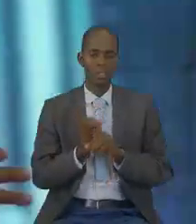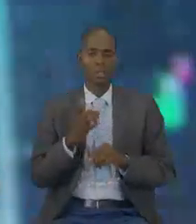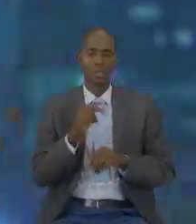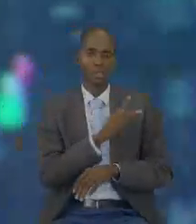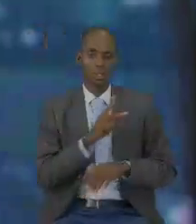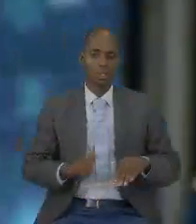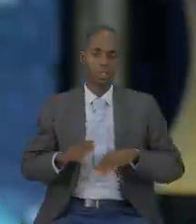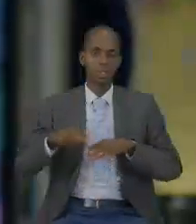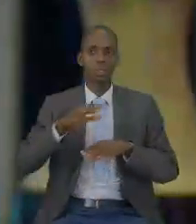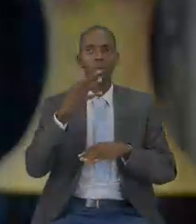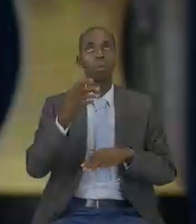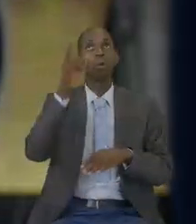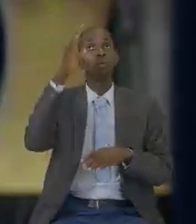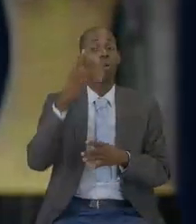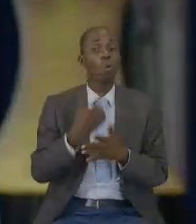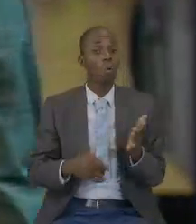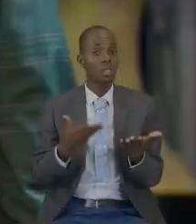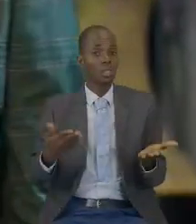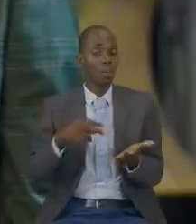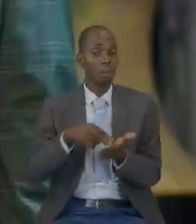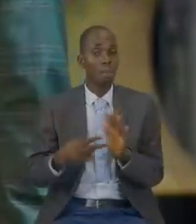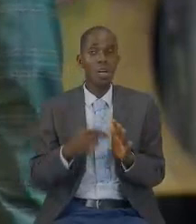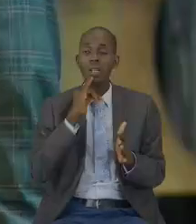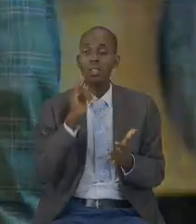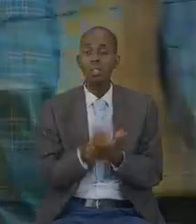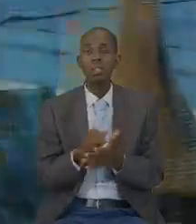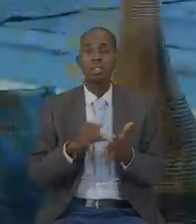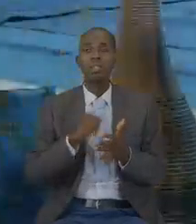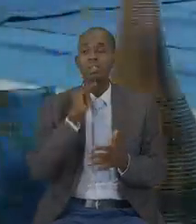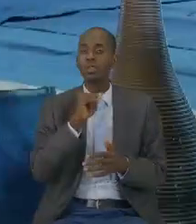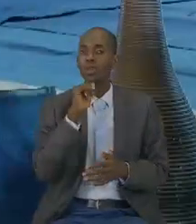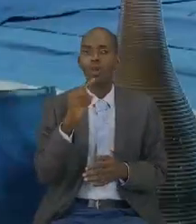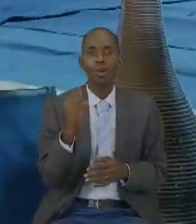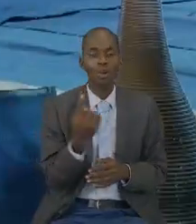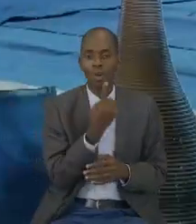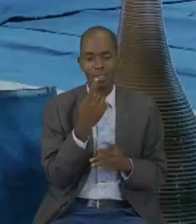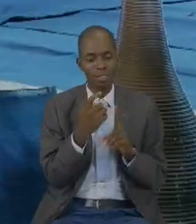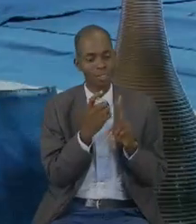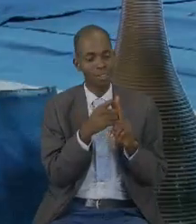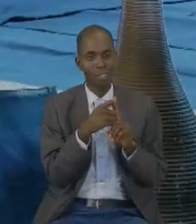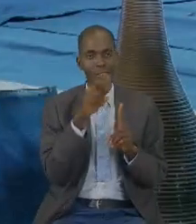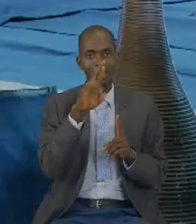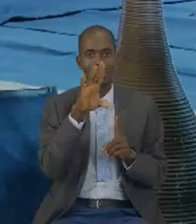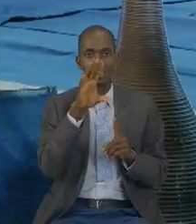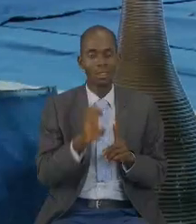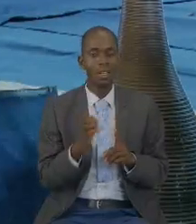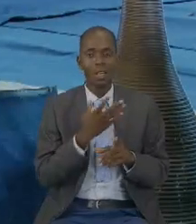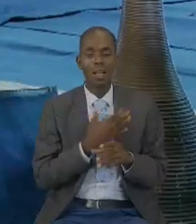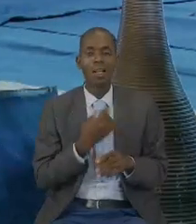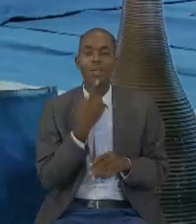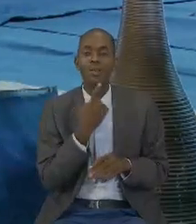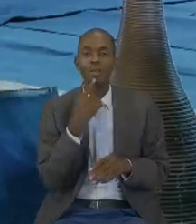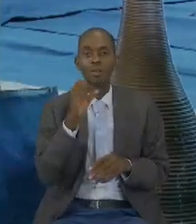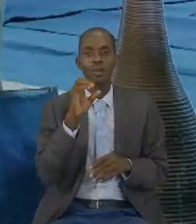of God. What he's saying is, it's not only rice and soup that makes the plate dirty.